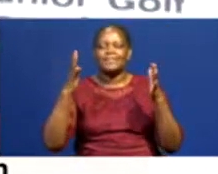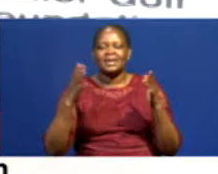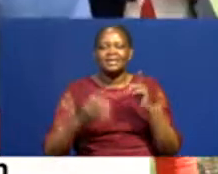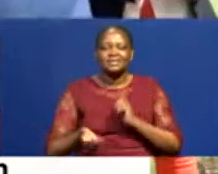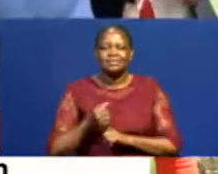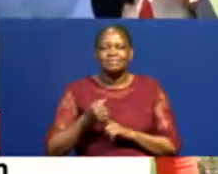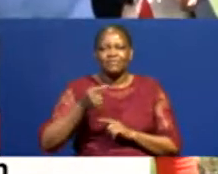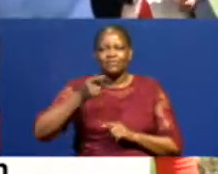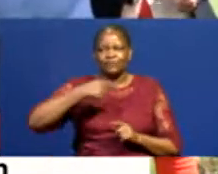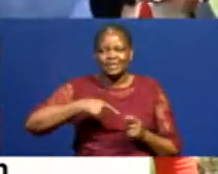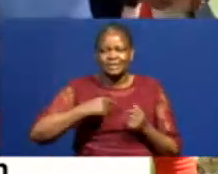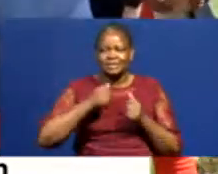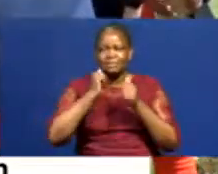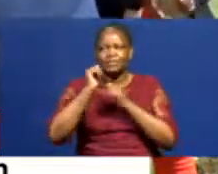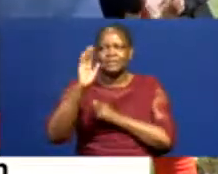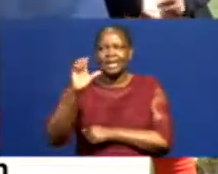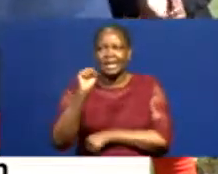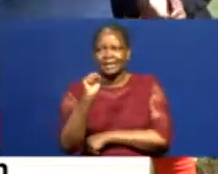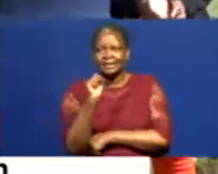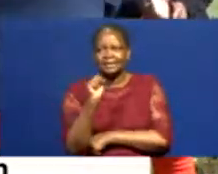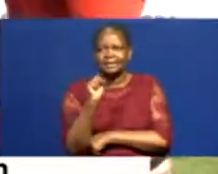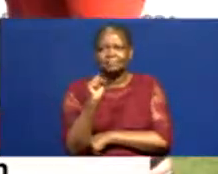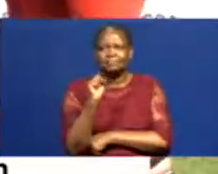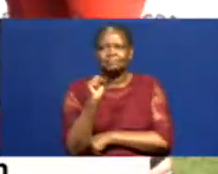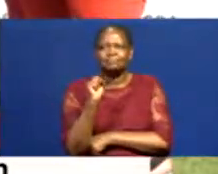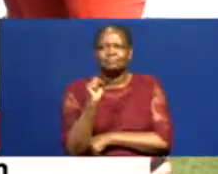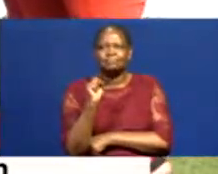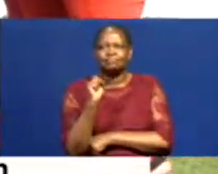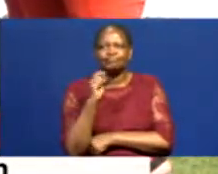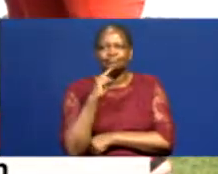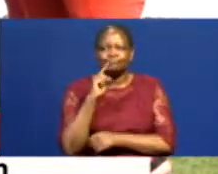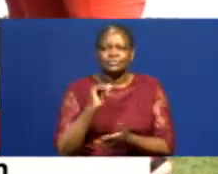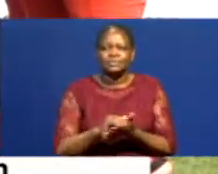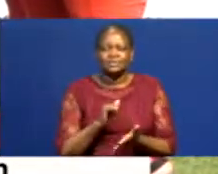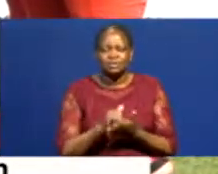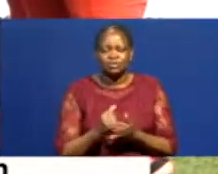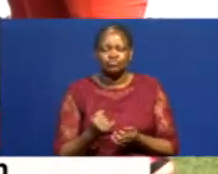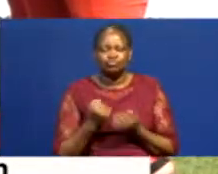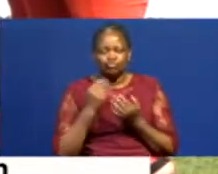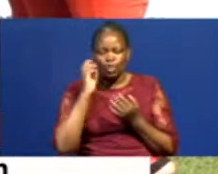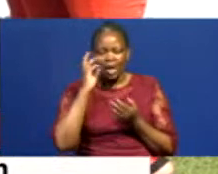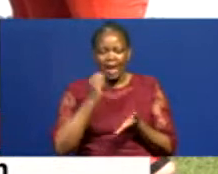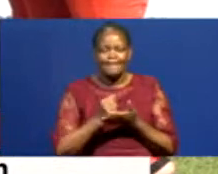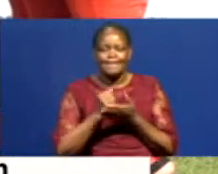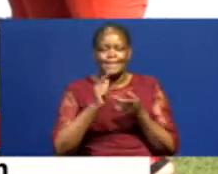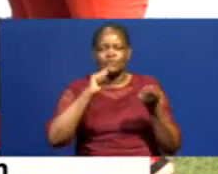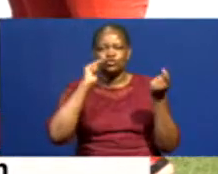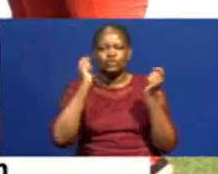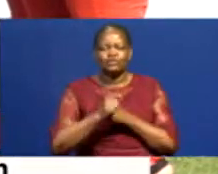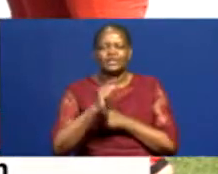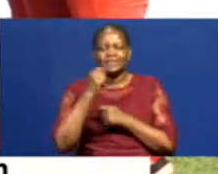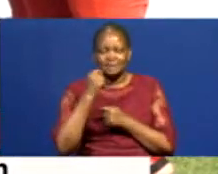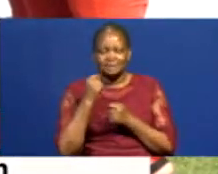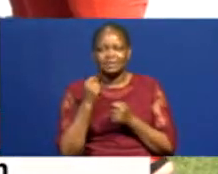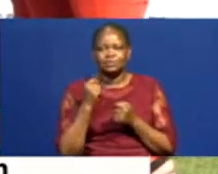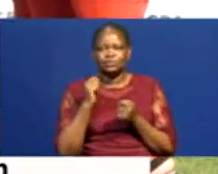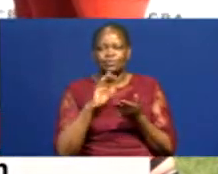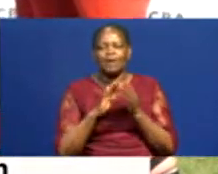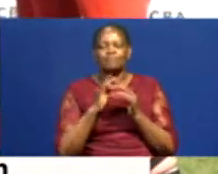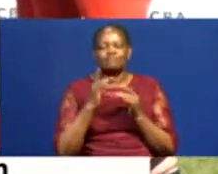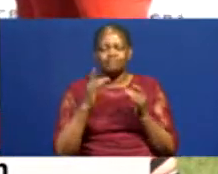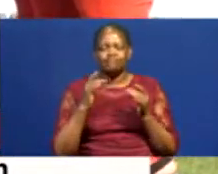milestone for us. Sports Cabinet Secretary Ababu Namwamba said the donation will help in transforming Kenya into one of